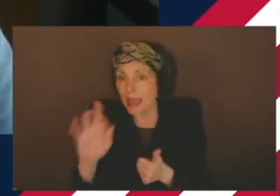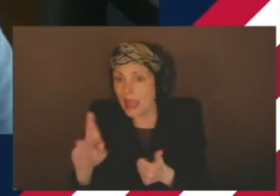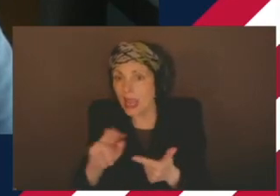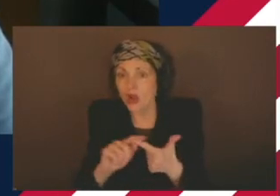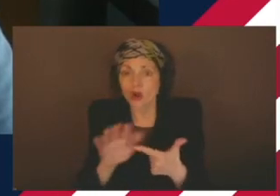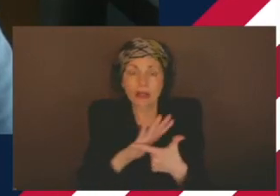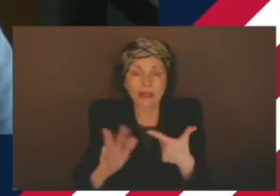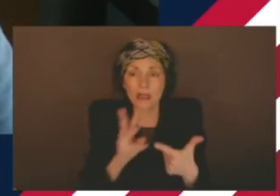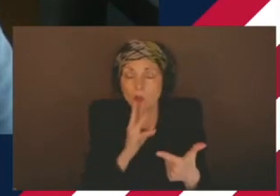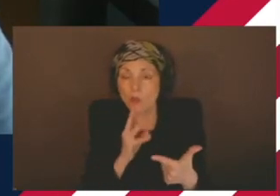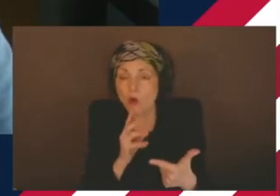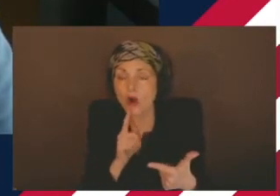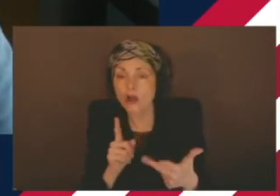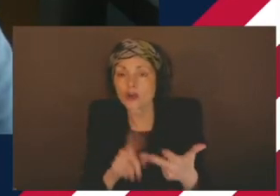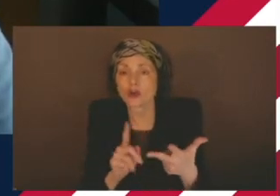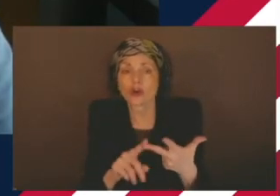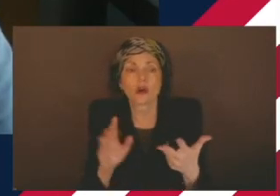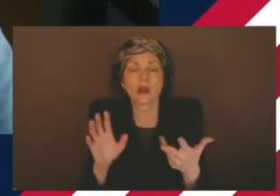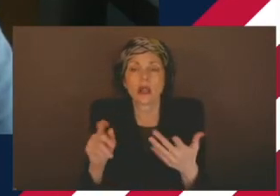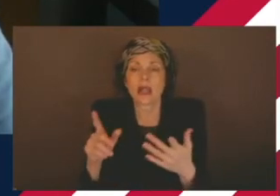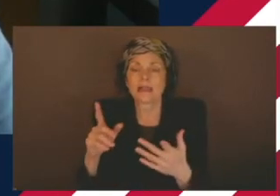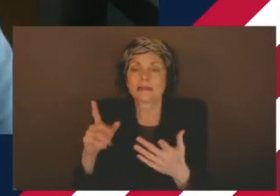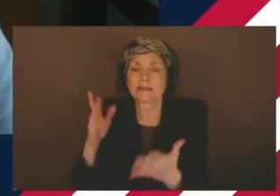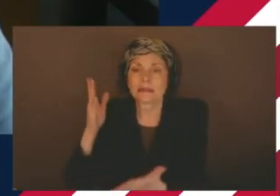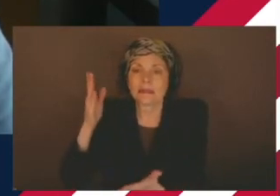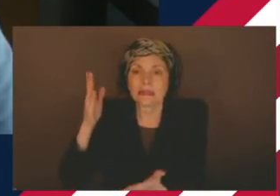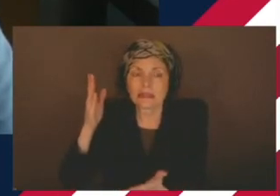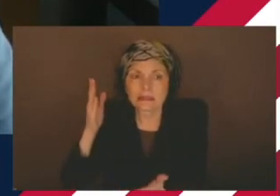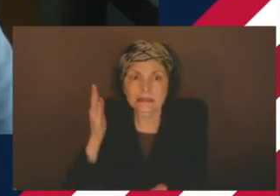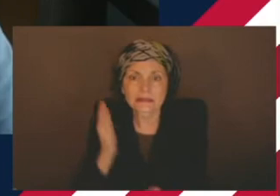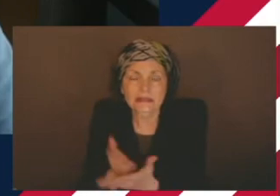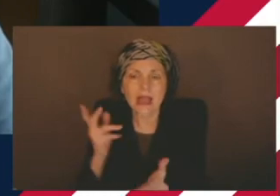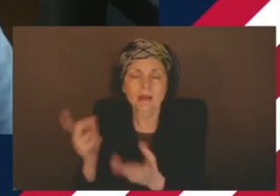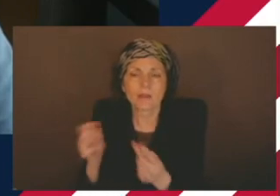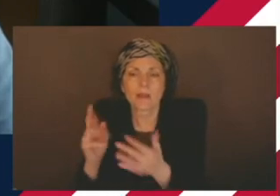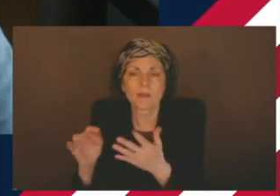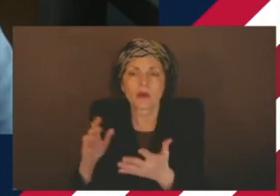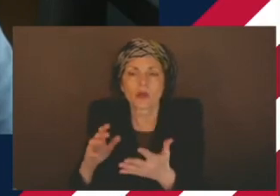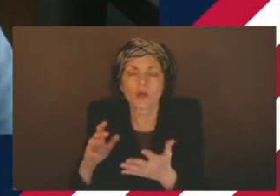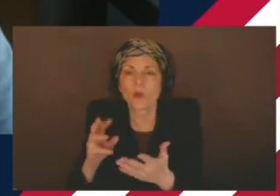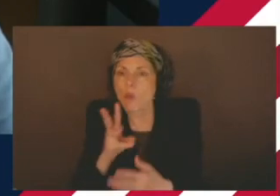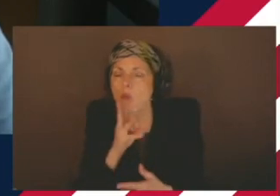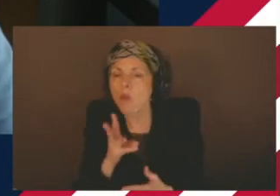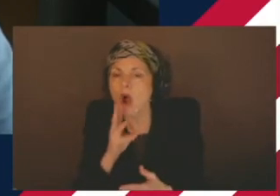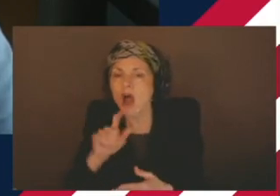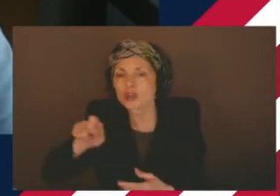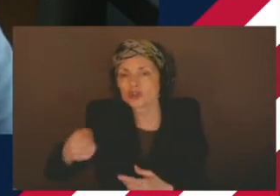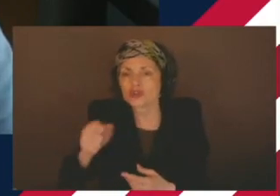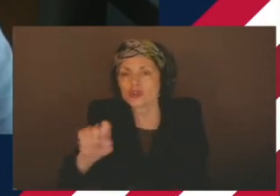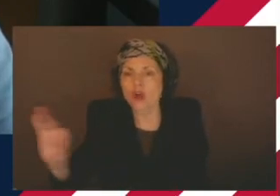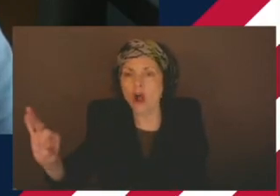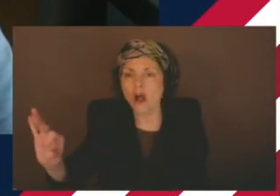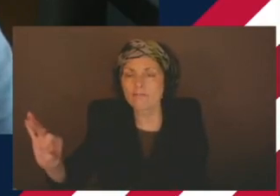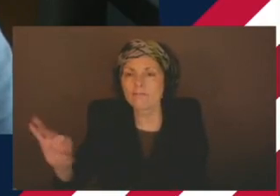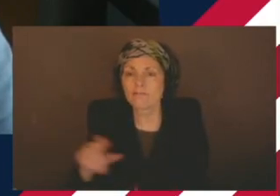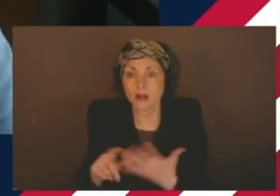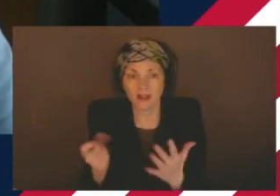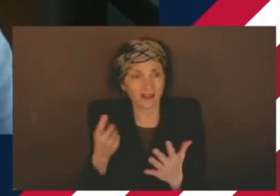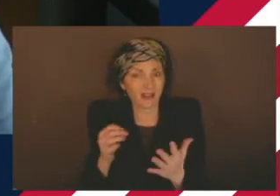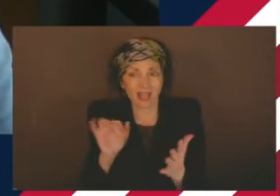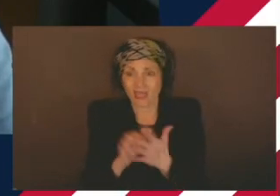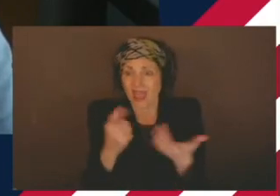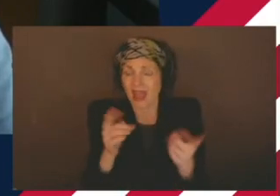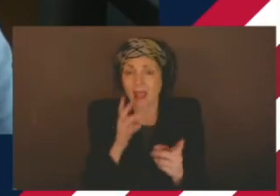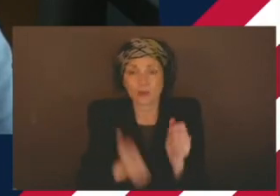water shutoffs, protect 30% of our land by 2030. Systemic racism and inequality mean predominantly Black, Brown, Indigenous, and